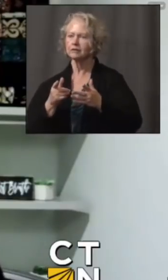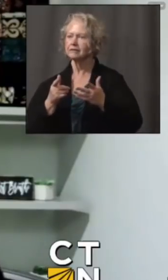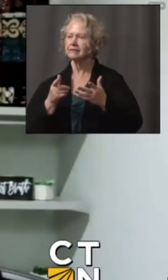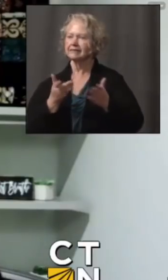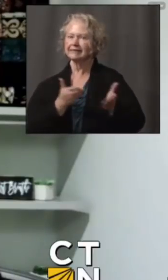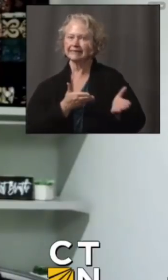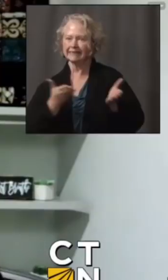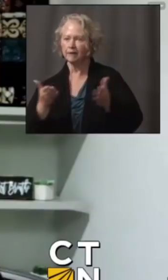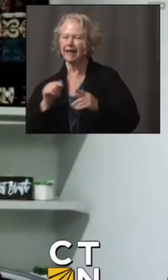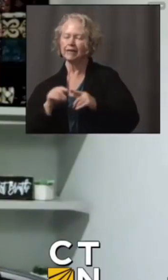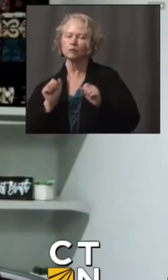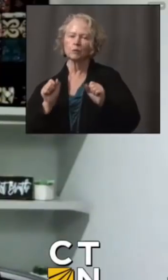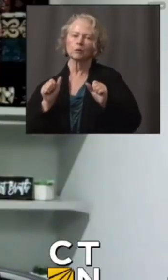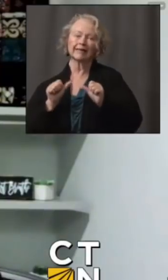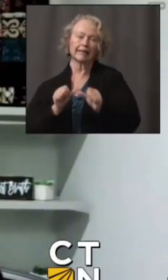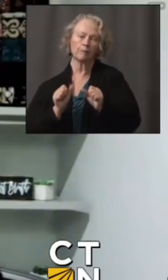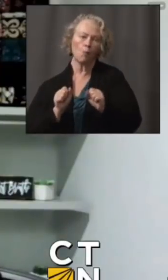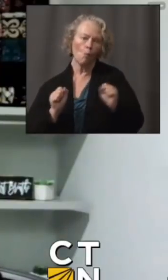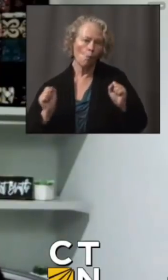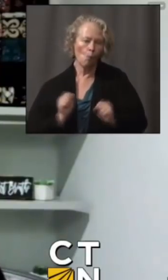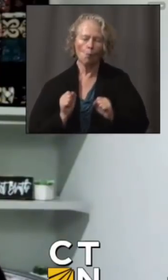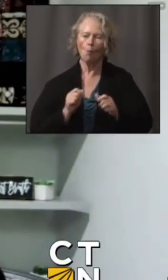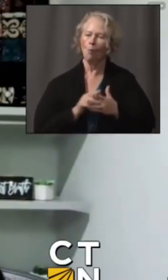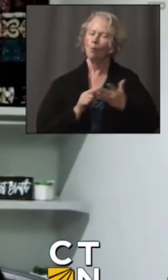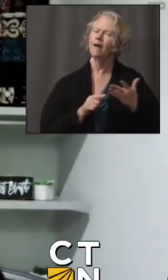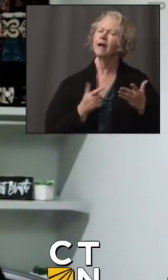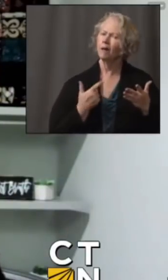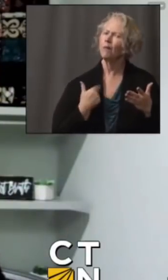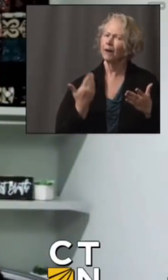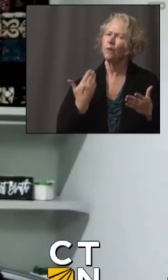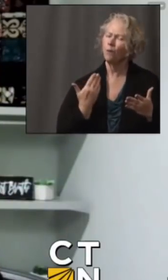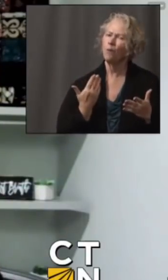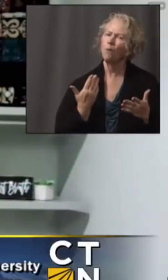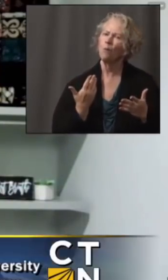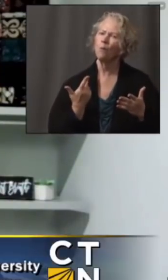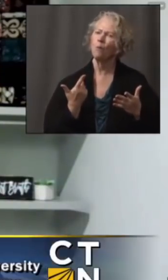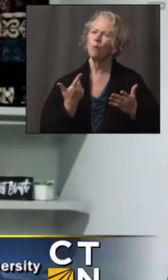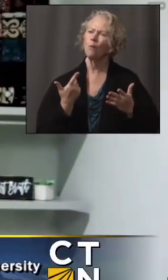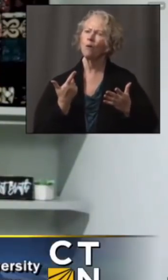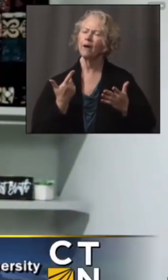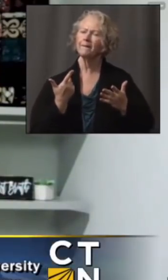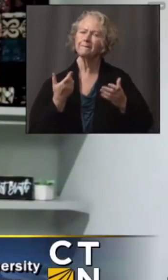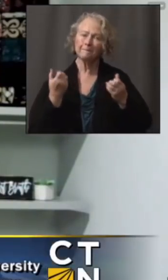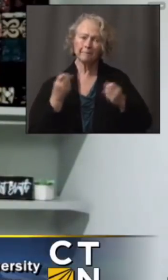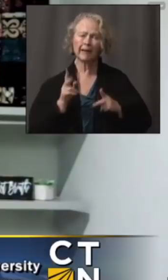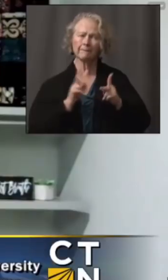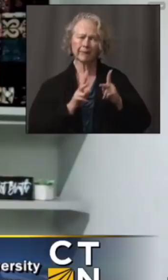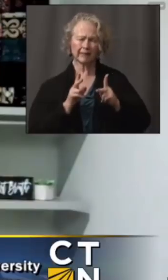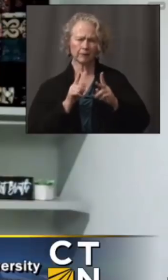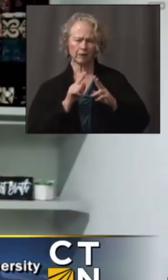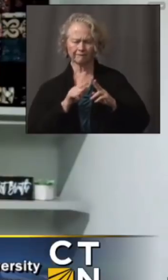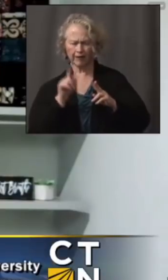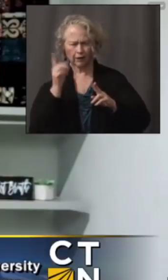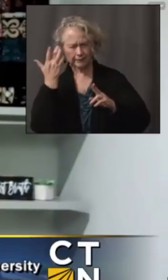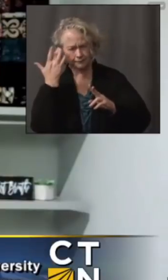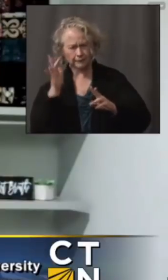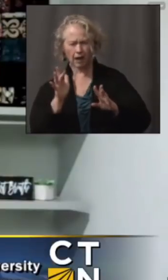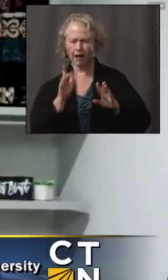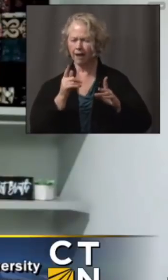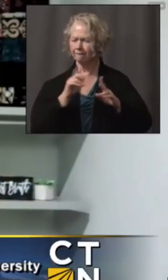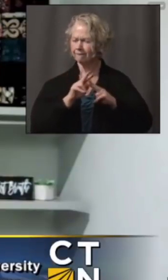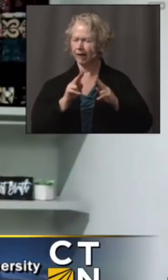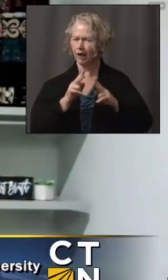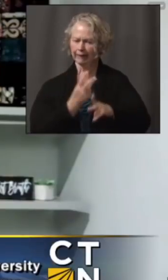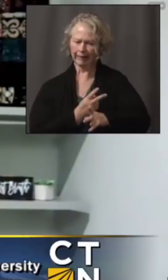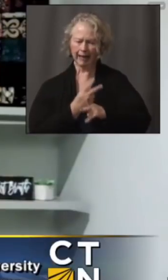cold storage and many other things. We know that there are people who are very thoughtful and smart and creative who are